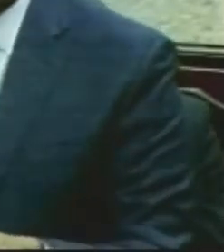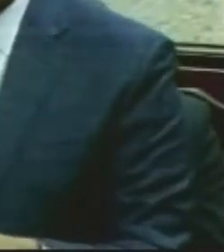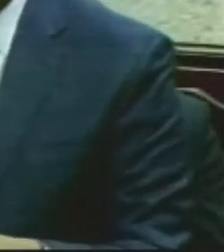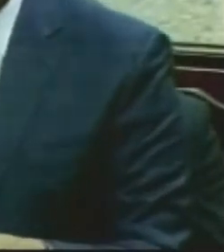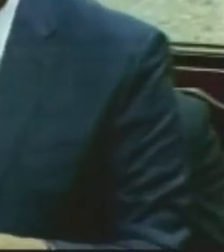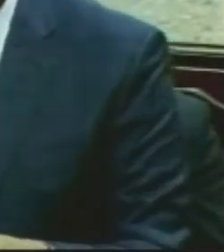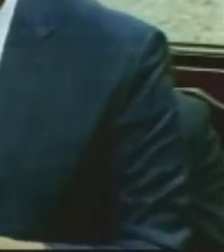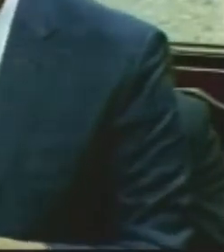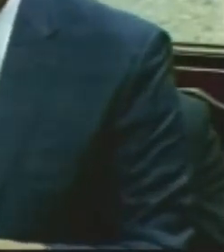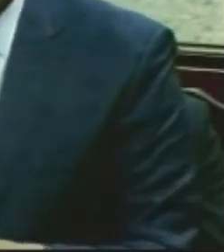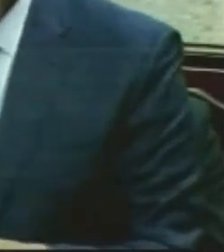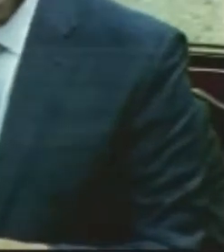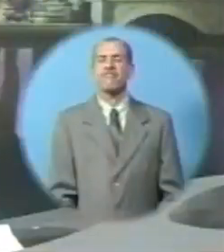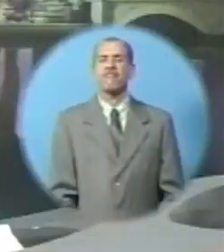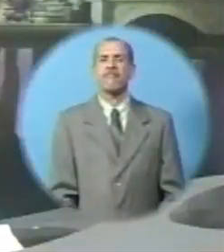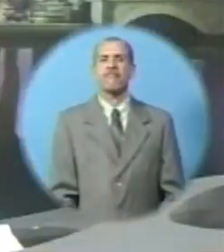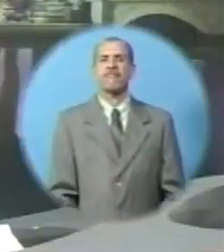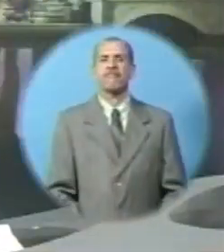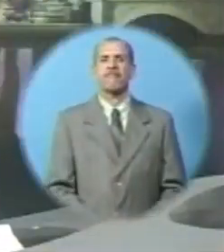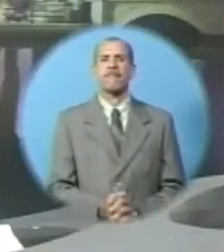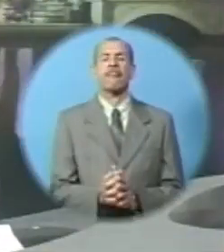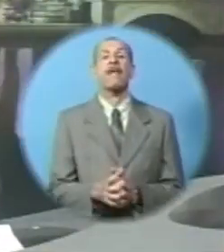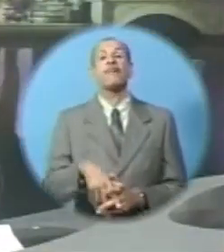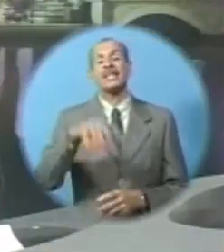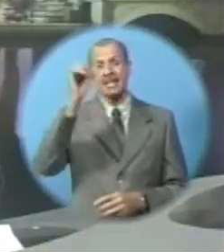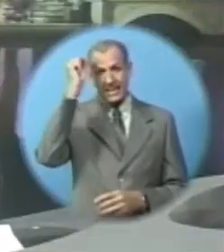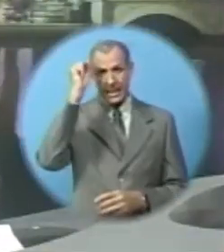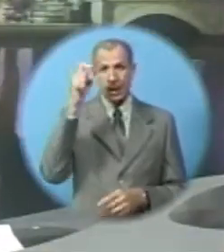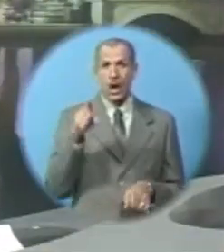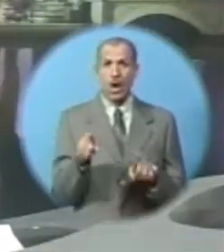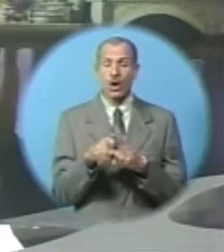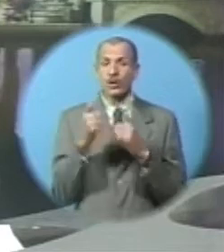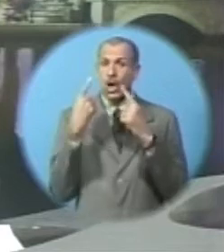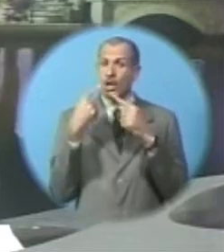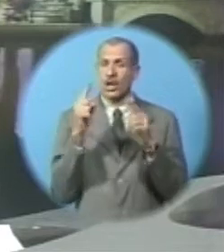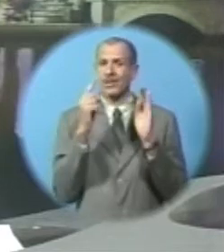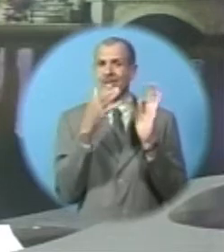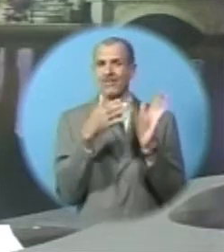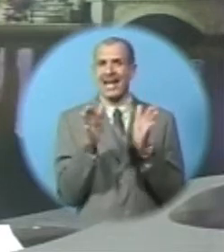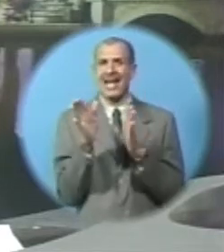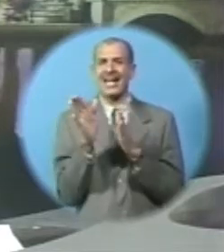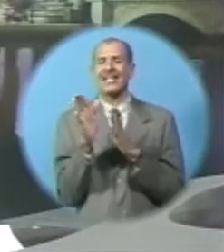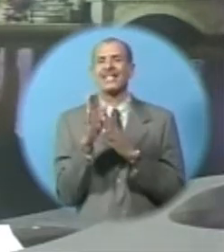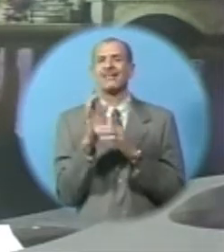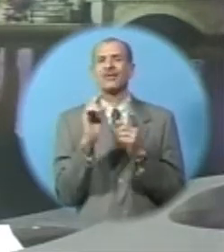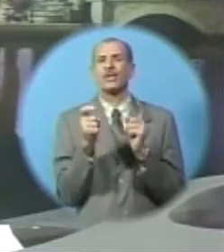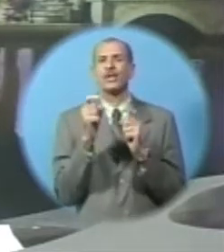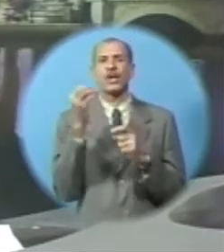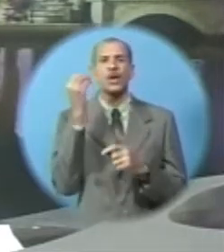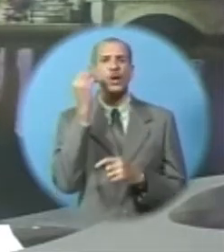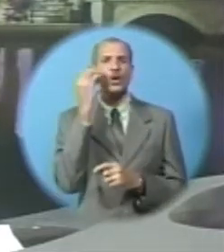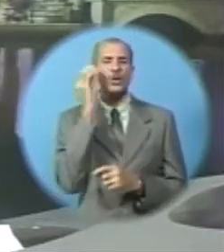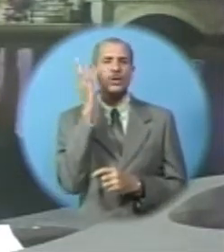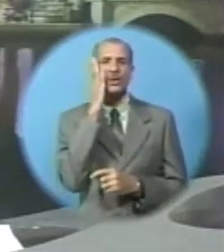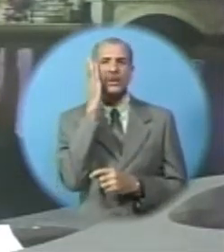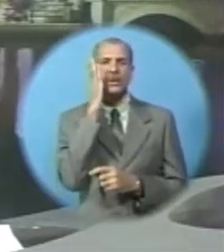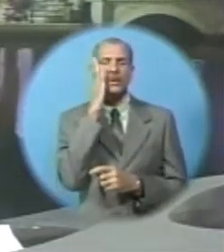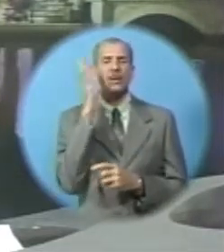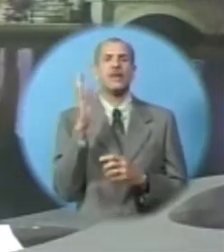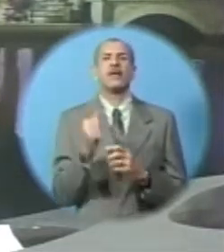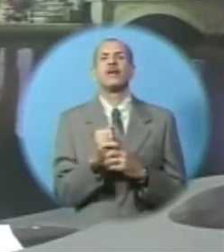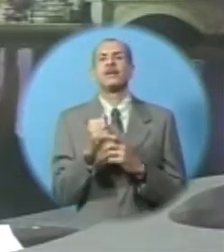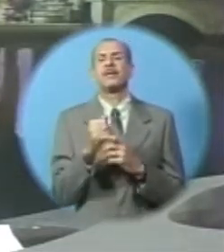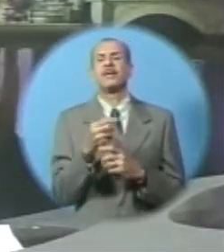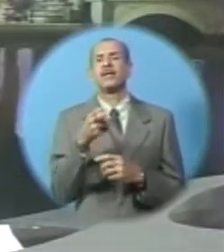respect of this new period. Mr. Sinclair also announced plans to divest the Hilton Hotel at Needham's Point,